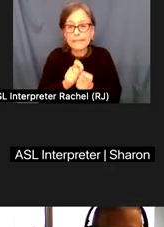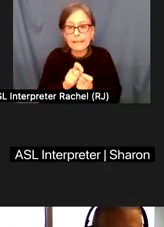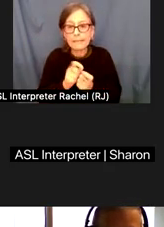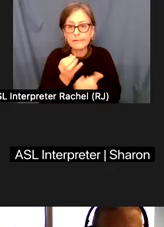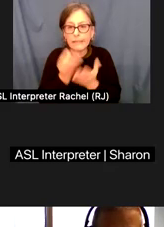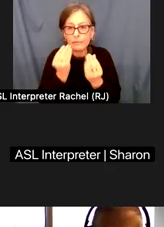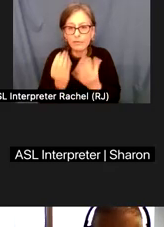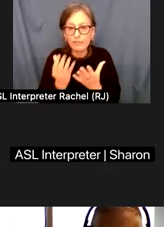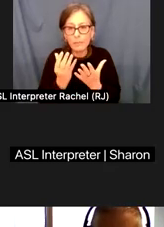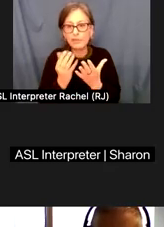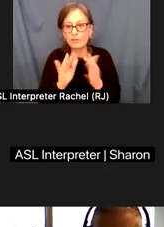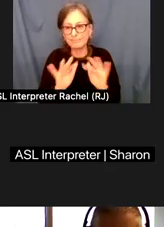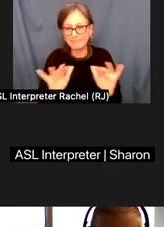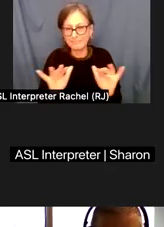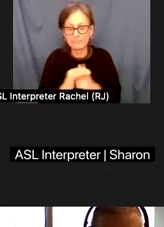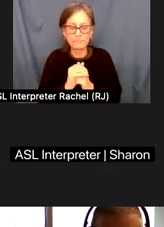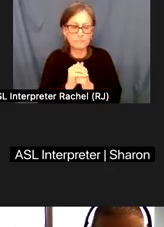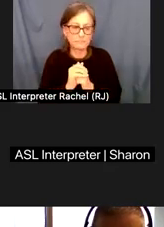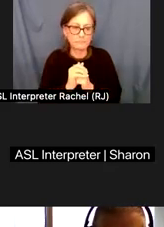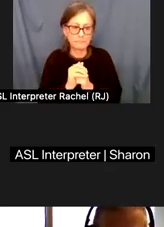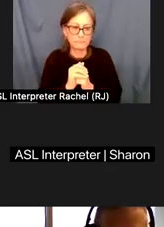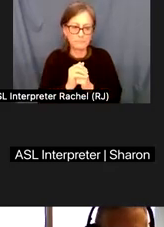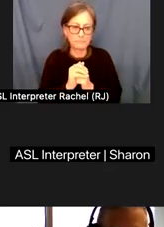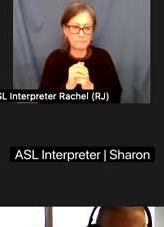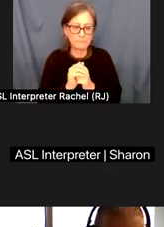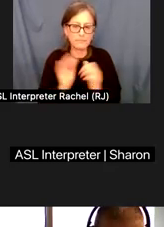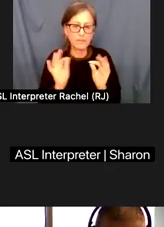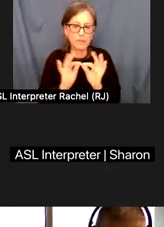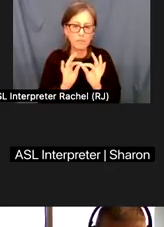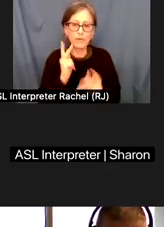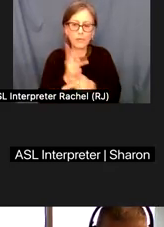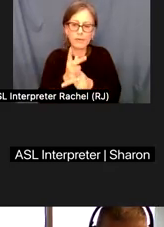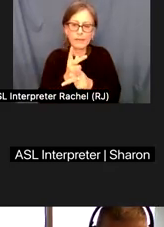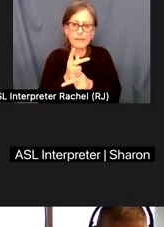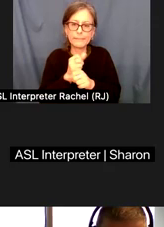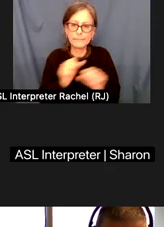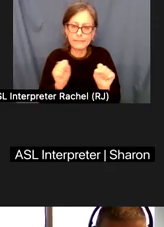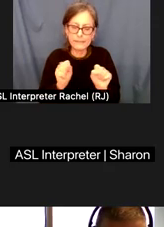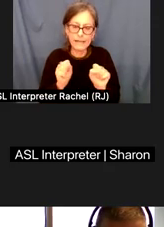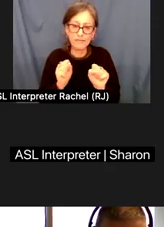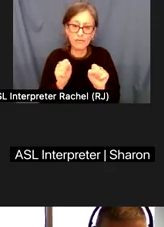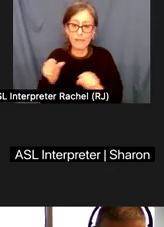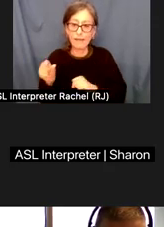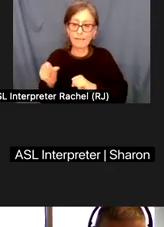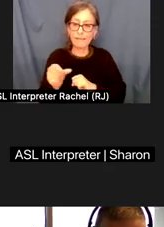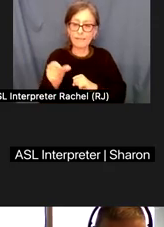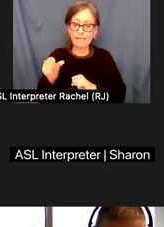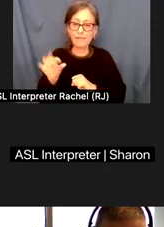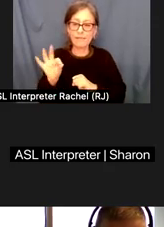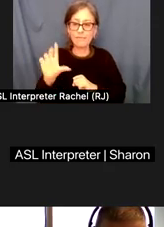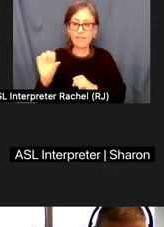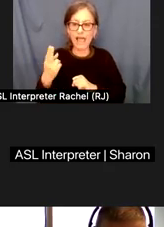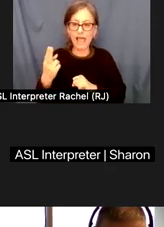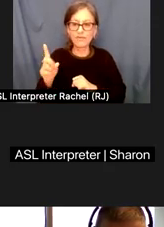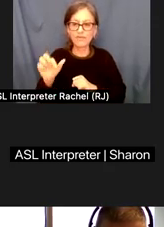et cetera. Uh, uh, Having that in a secure way, if you have it on a flash drive or something, have one that maybe you can